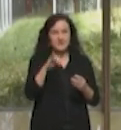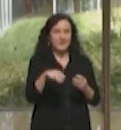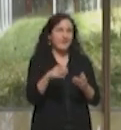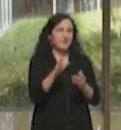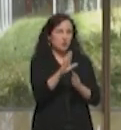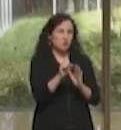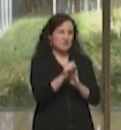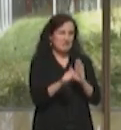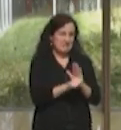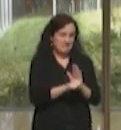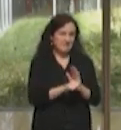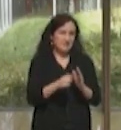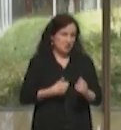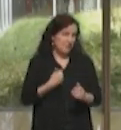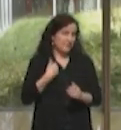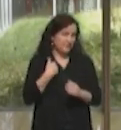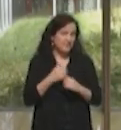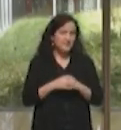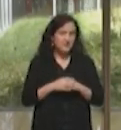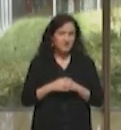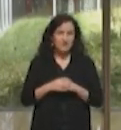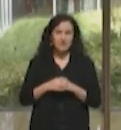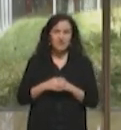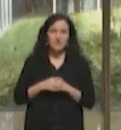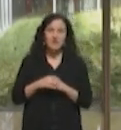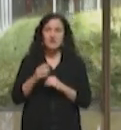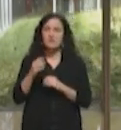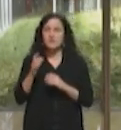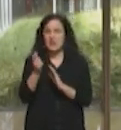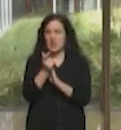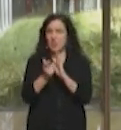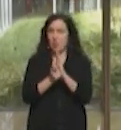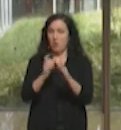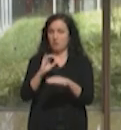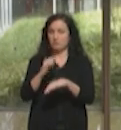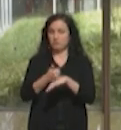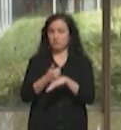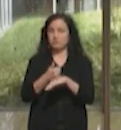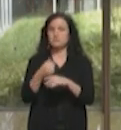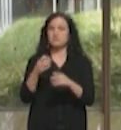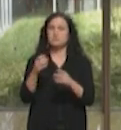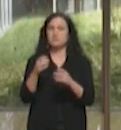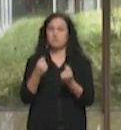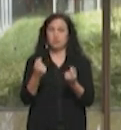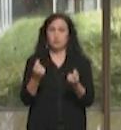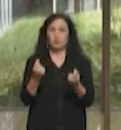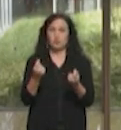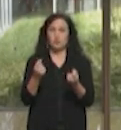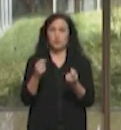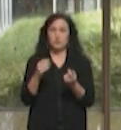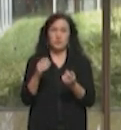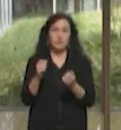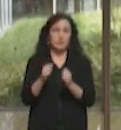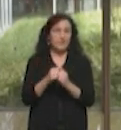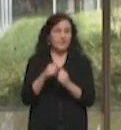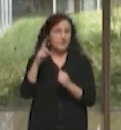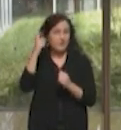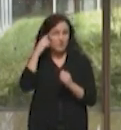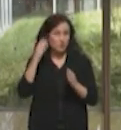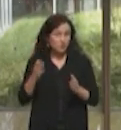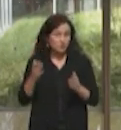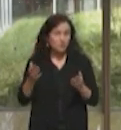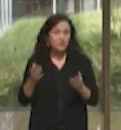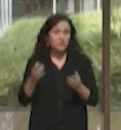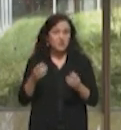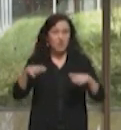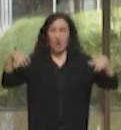in. So it became the law of the land. Well, what do women do? Women governors. Throw